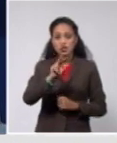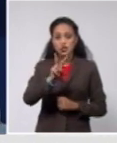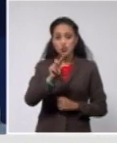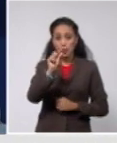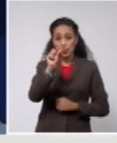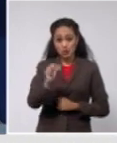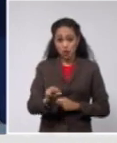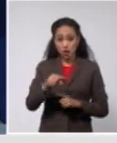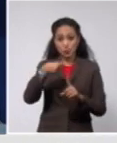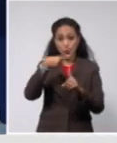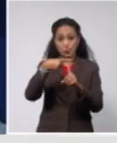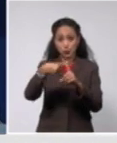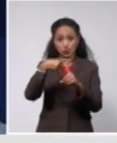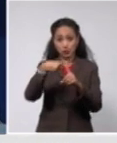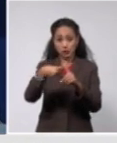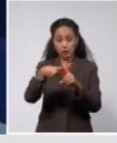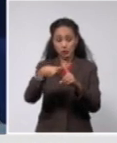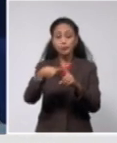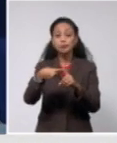53 or